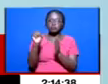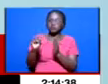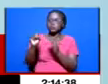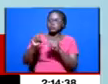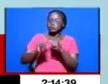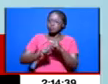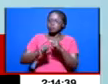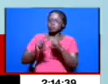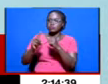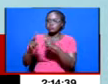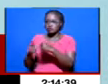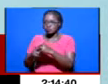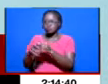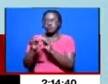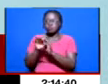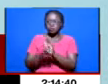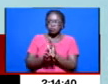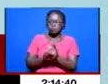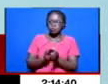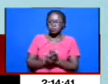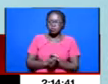Constitution.